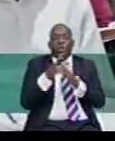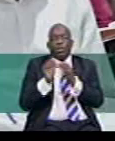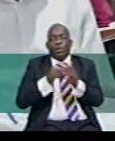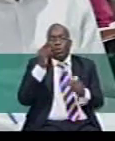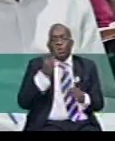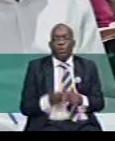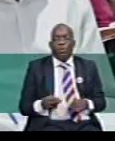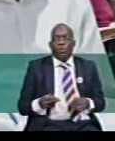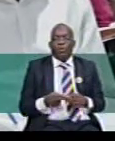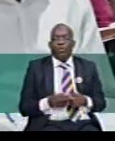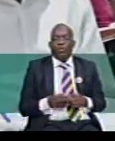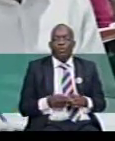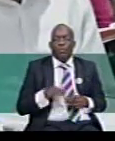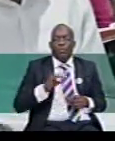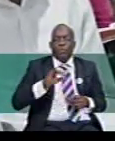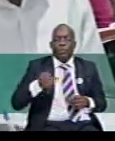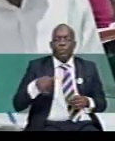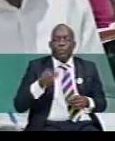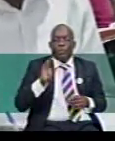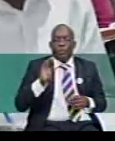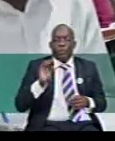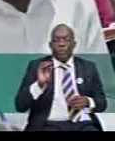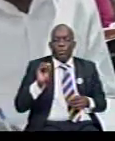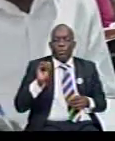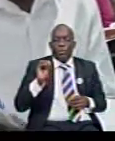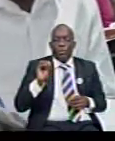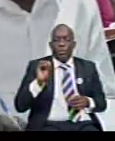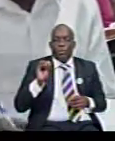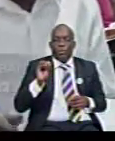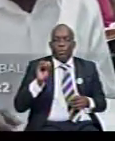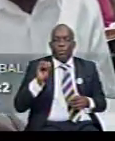Look at John chapter 7, verse